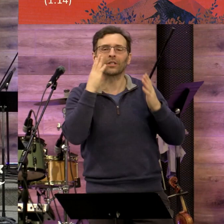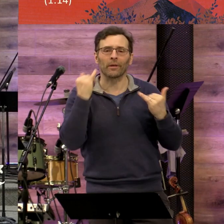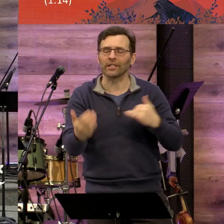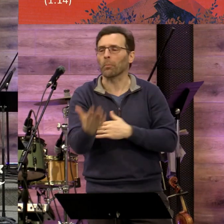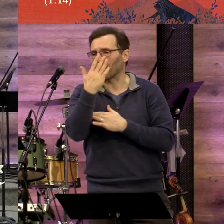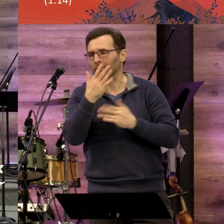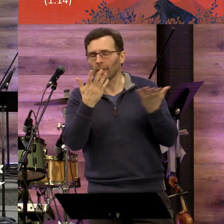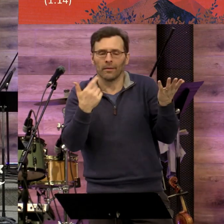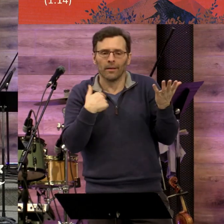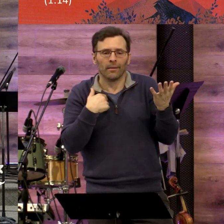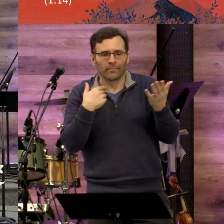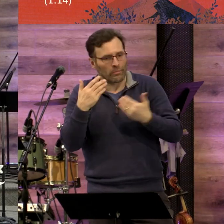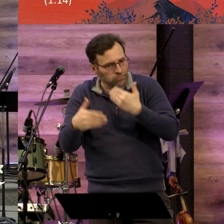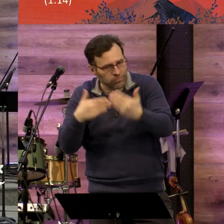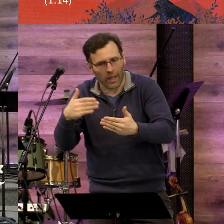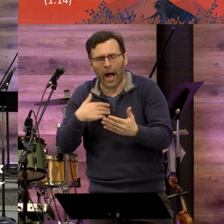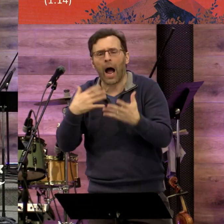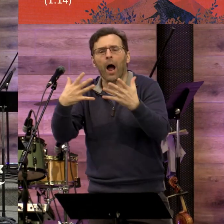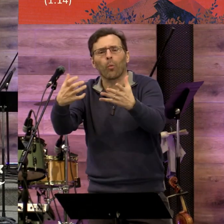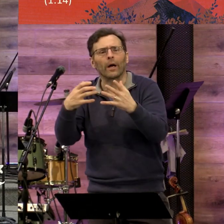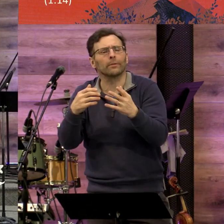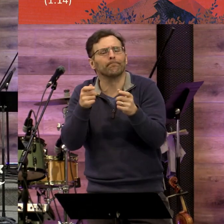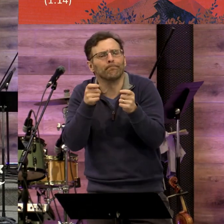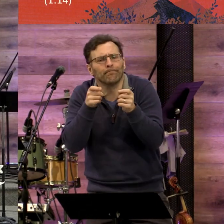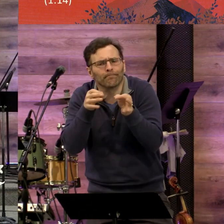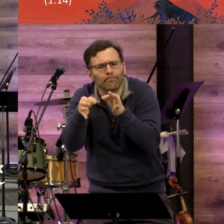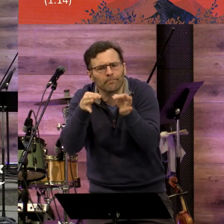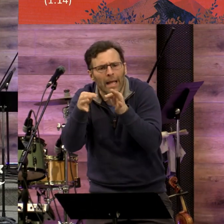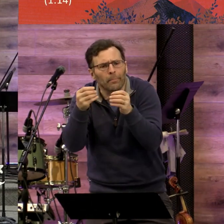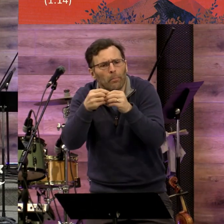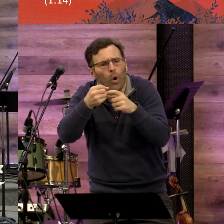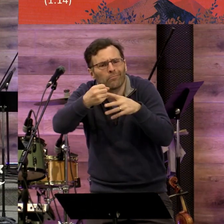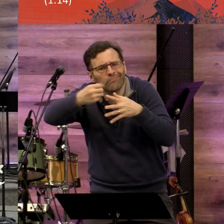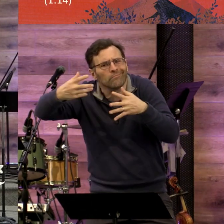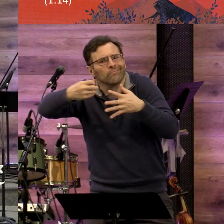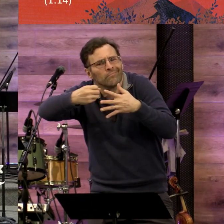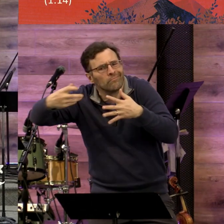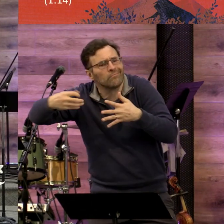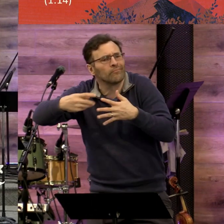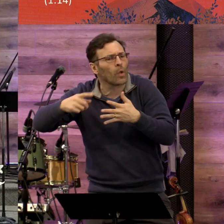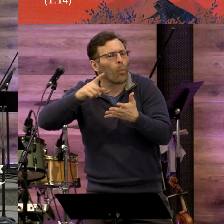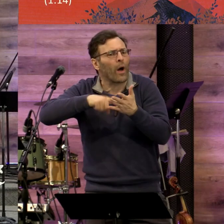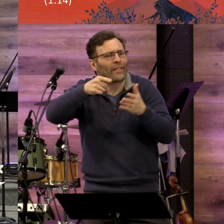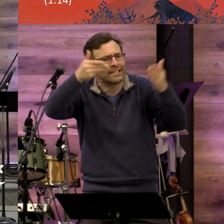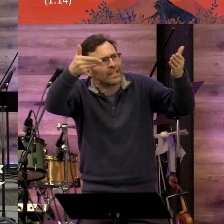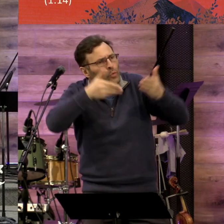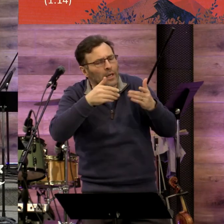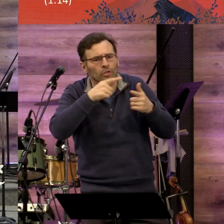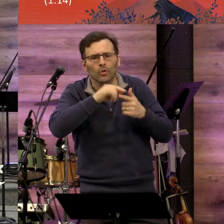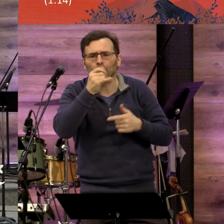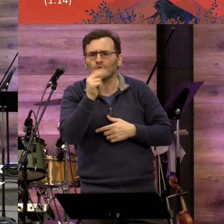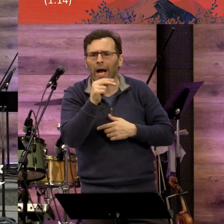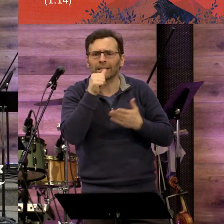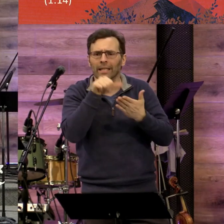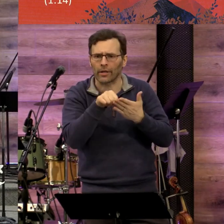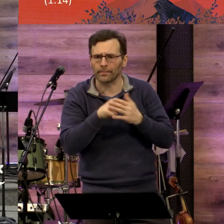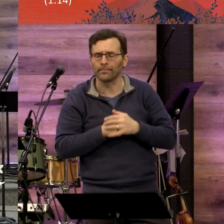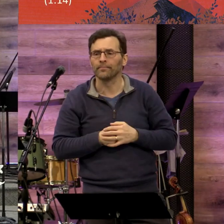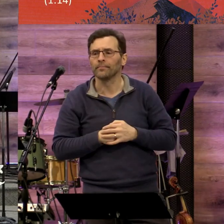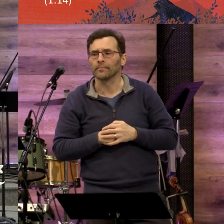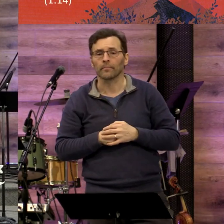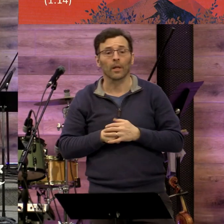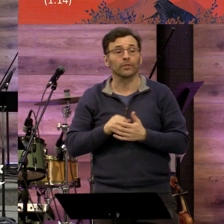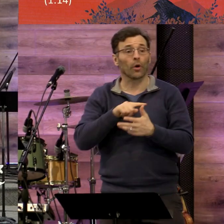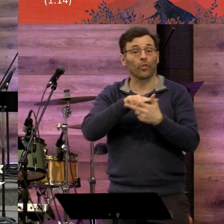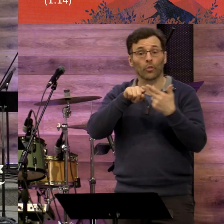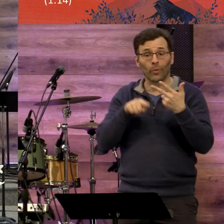morning. But for the rest of the time, I just want to tease out the implications of this introduction to John's letter. We're going to see three